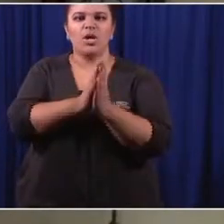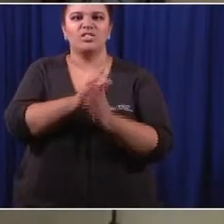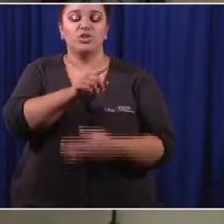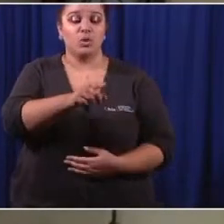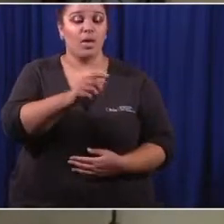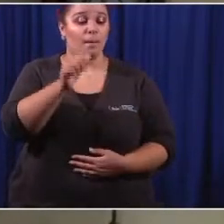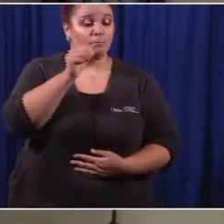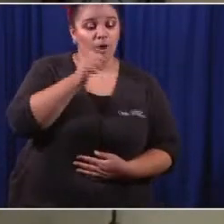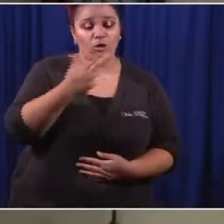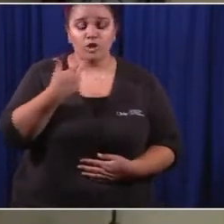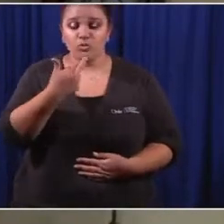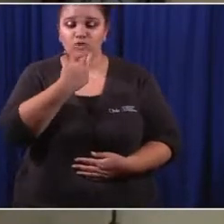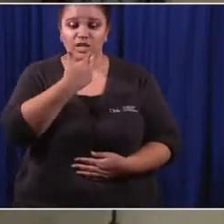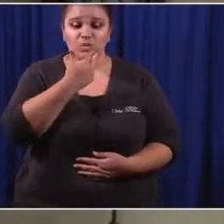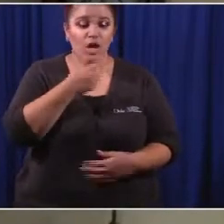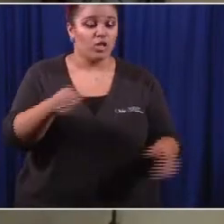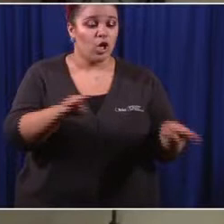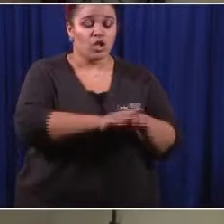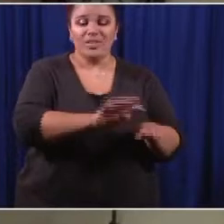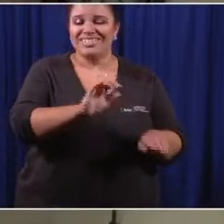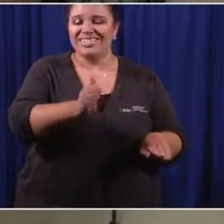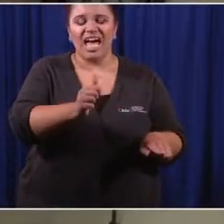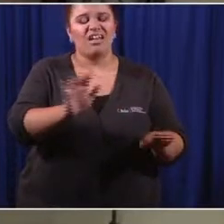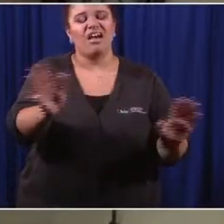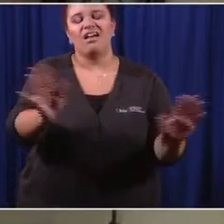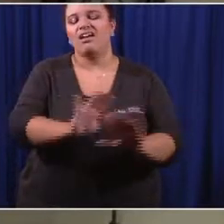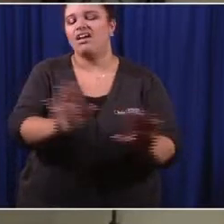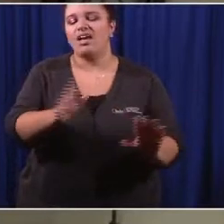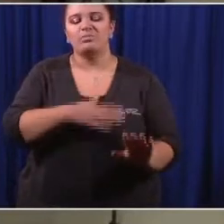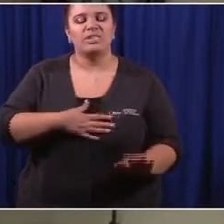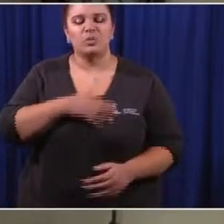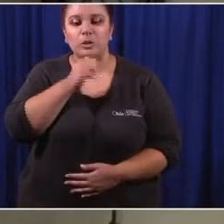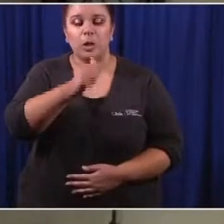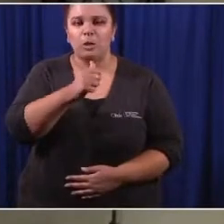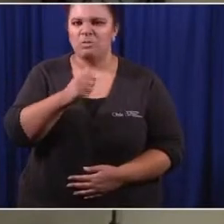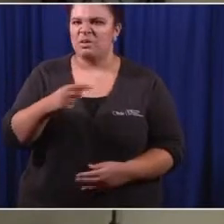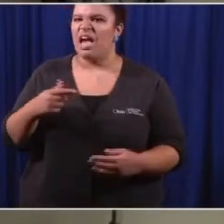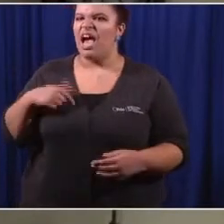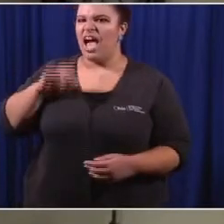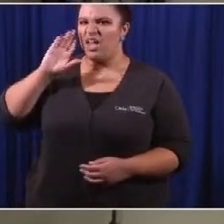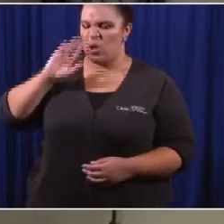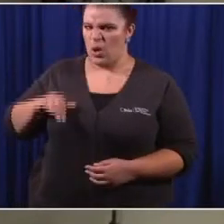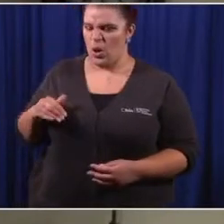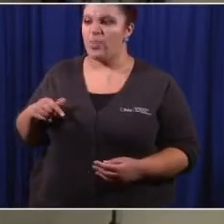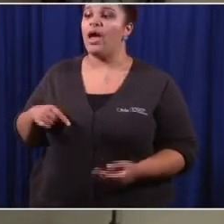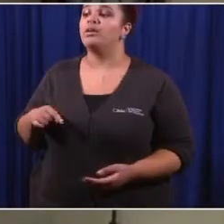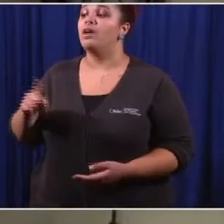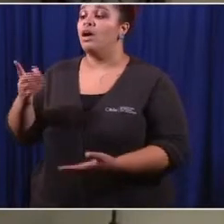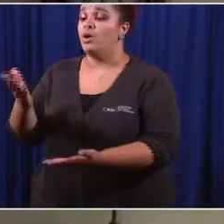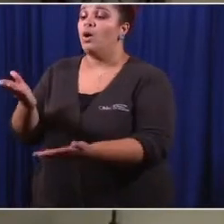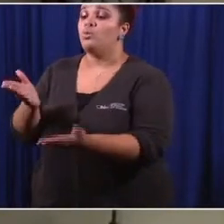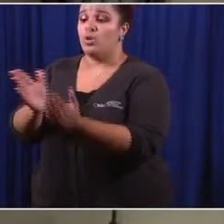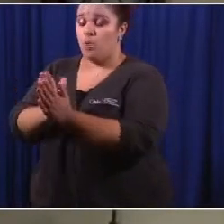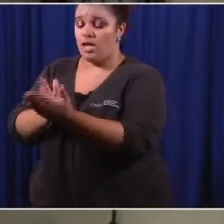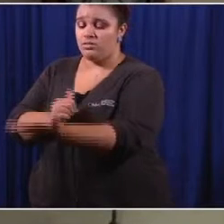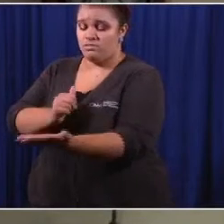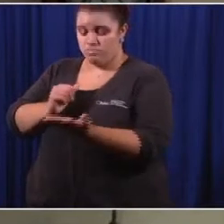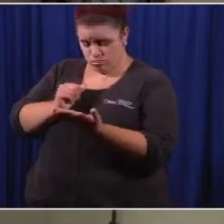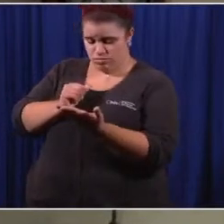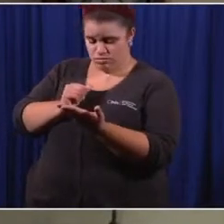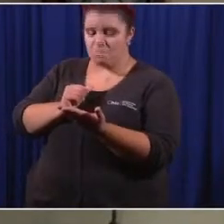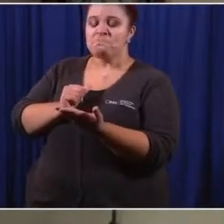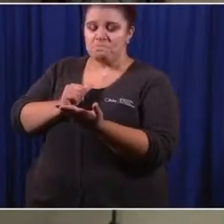and restaurants. I know you've now consulted with your lawyers and they've determined it's impossible